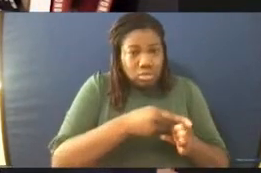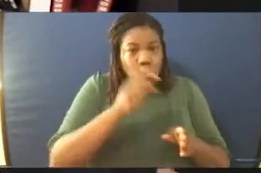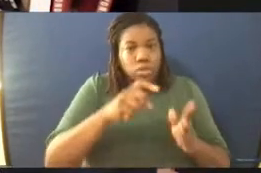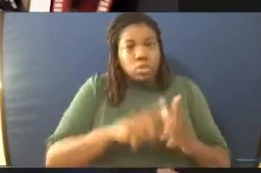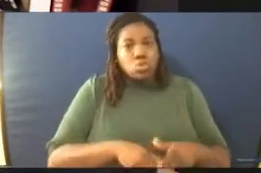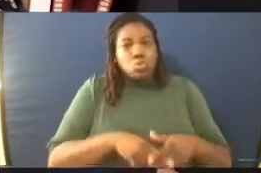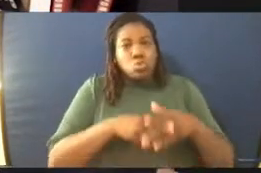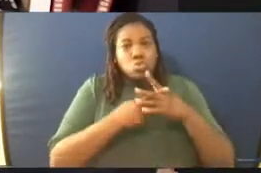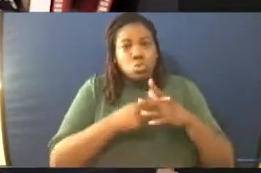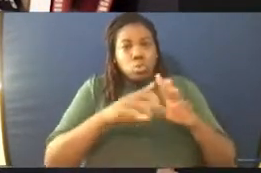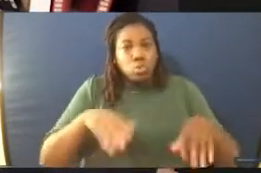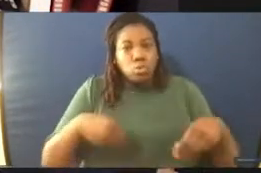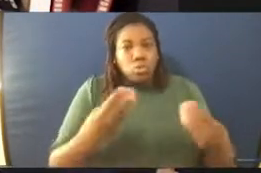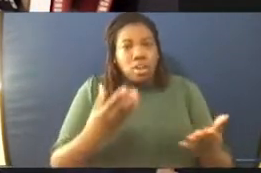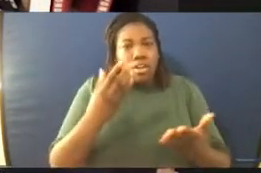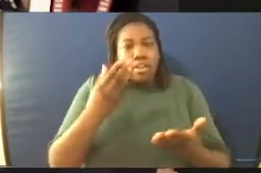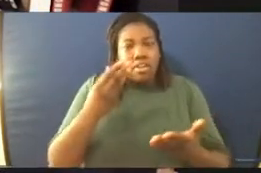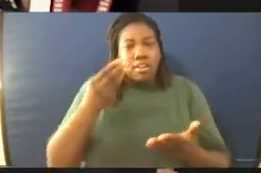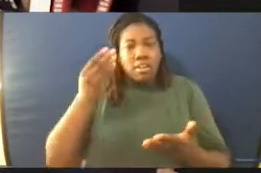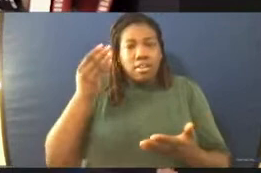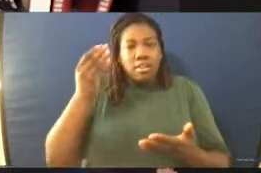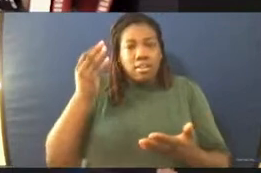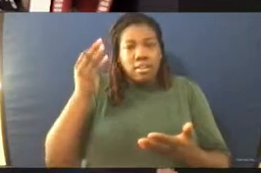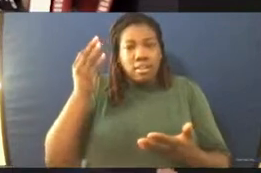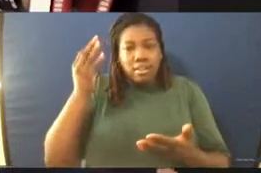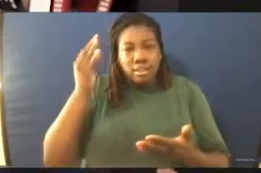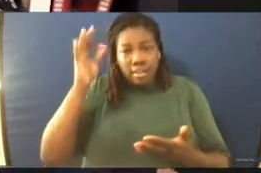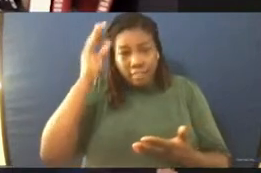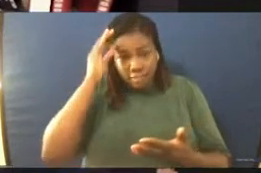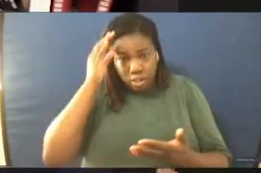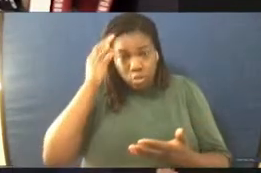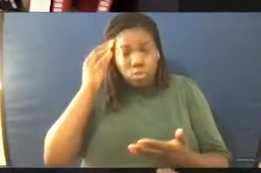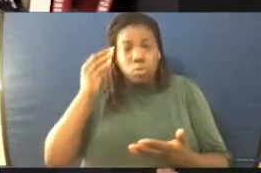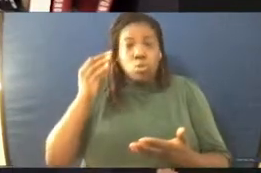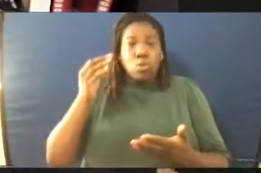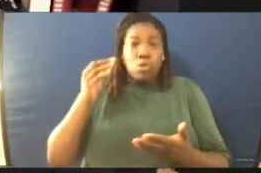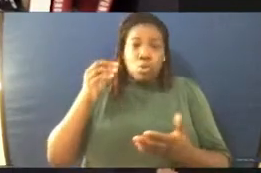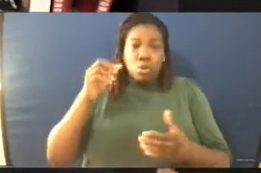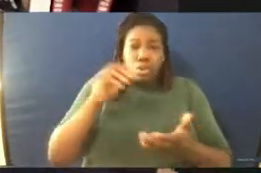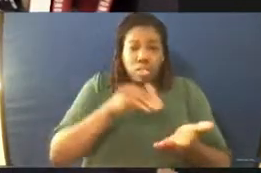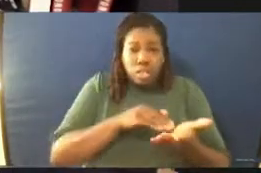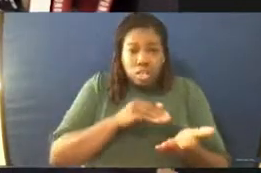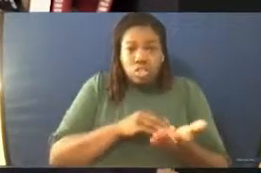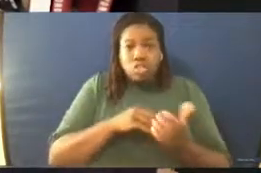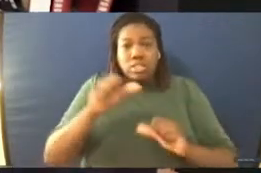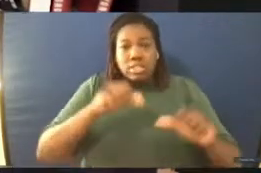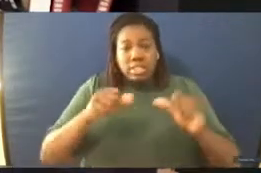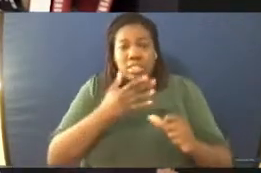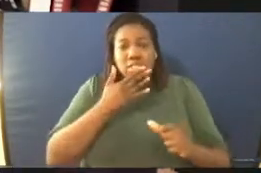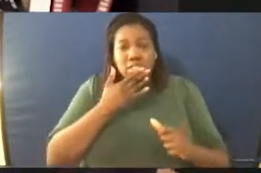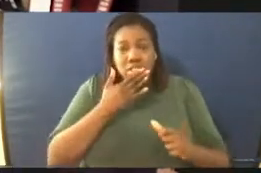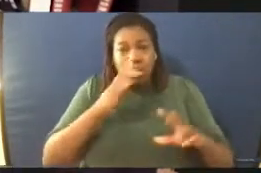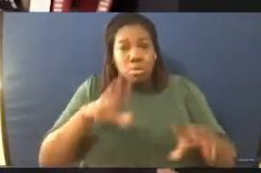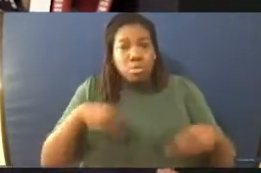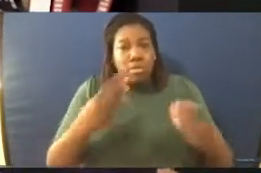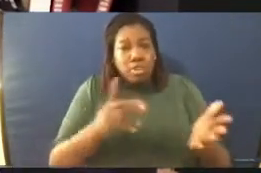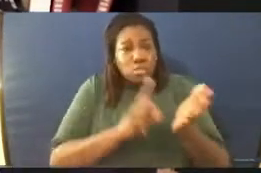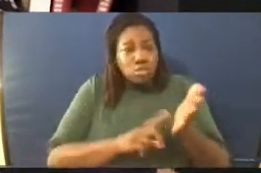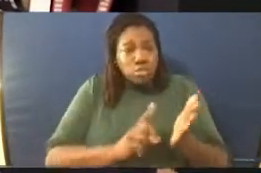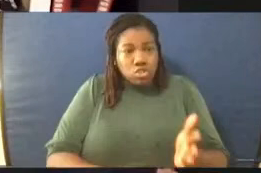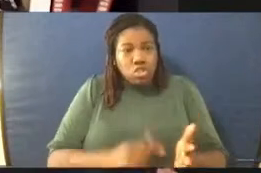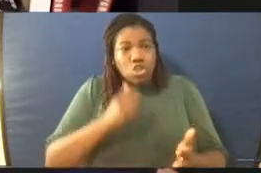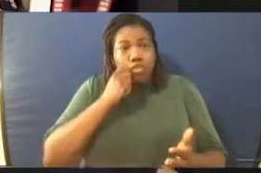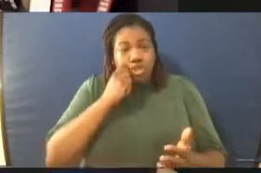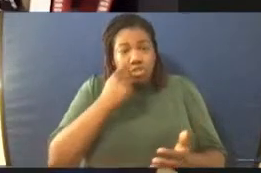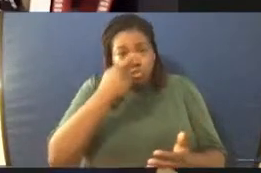by providing federal funds for scholars and scientists of color to conduct the appropriate research on racial trauma, healing,